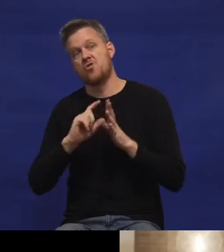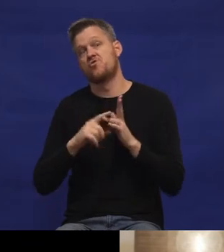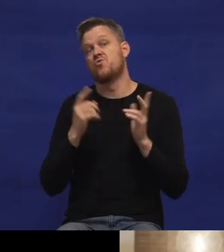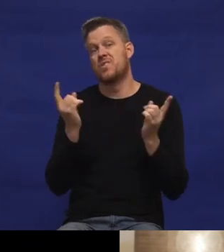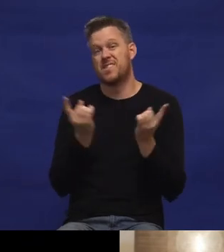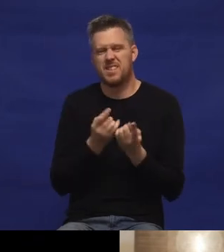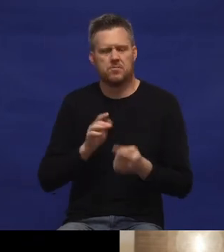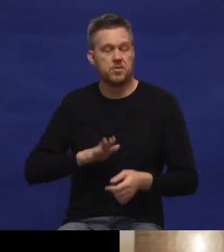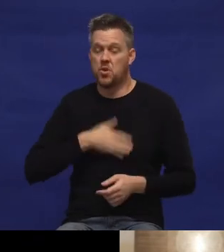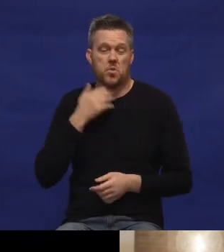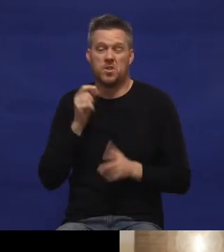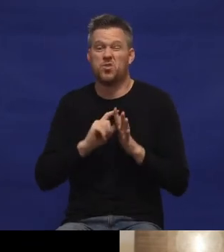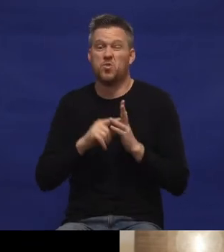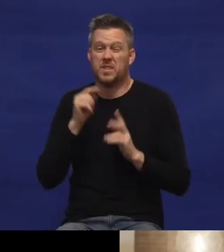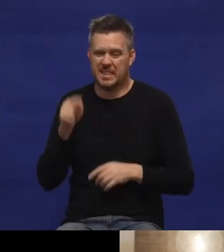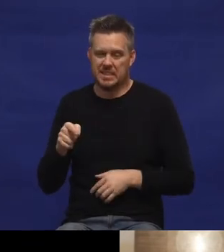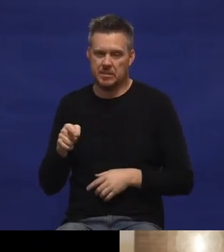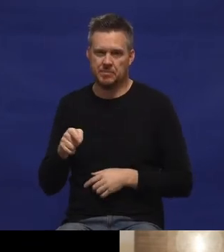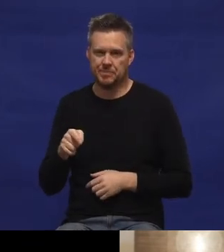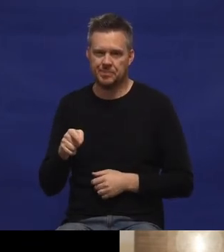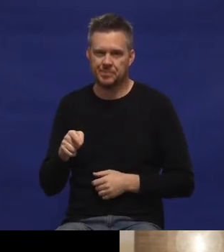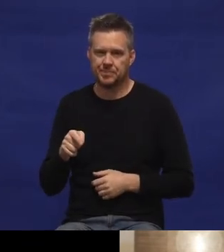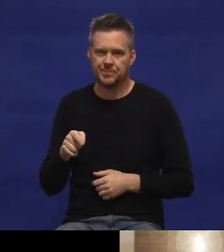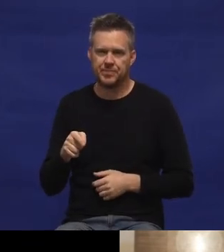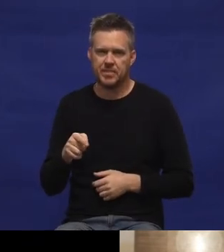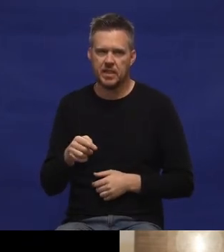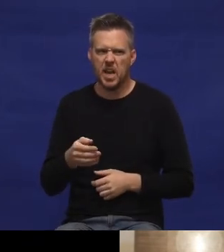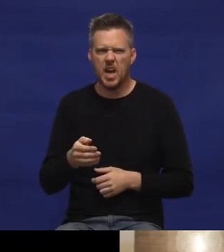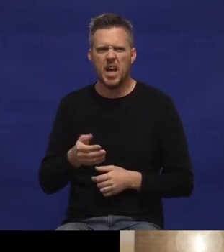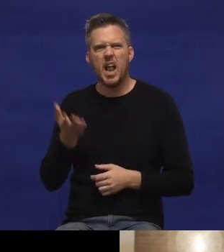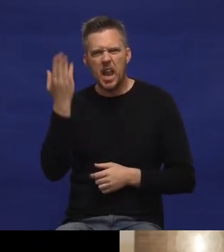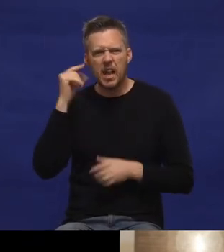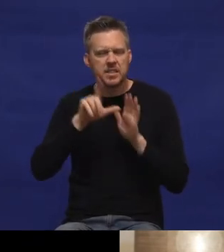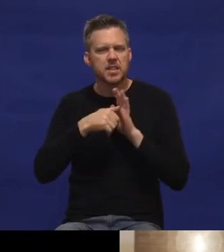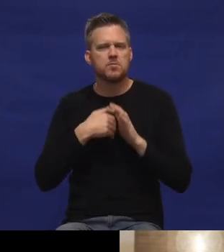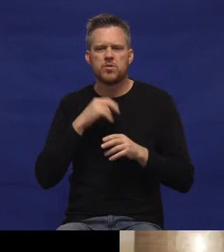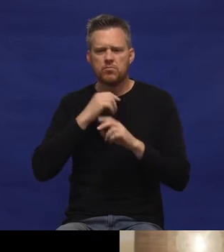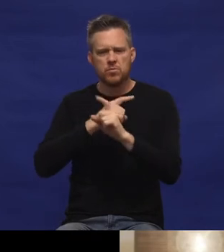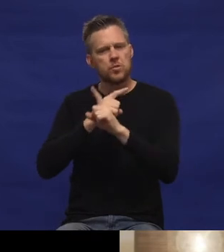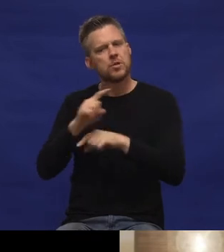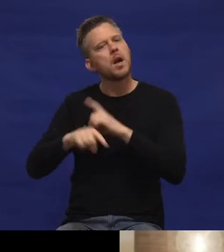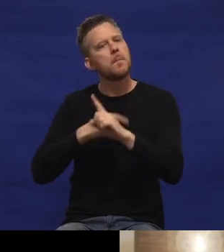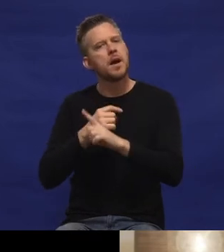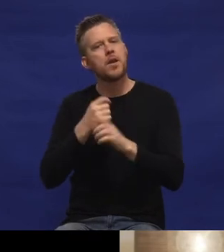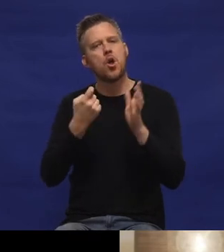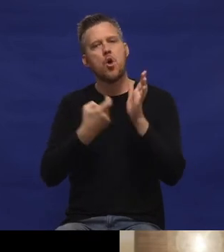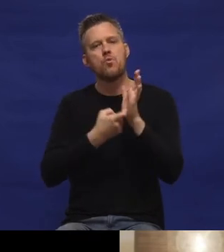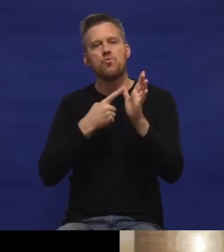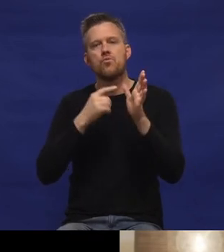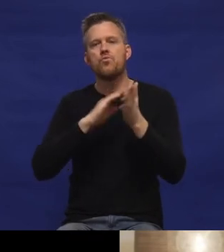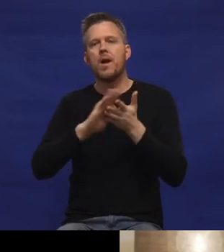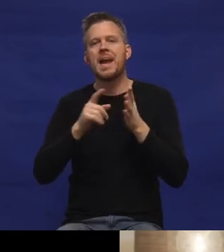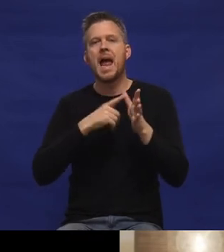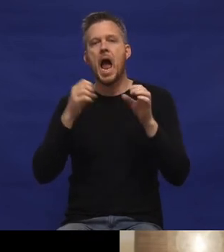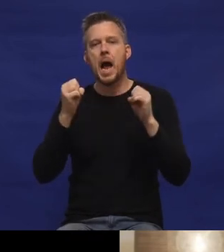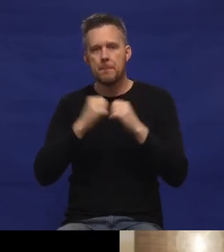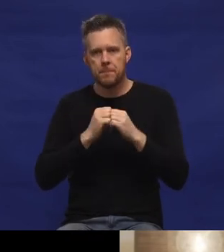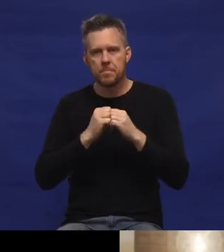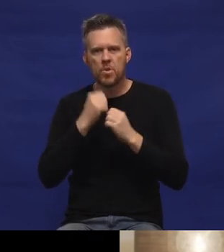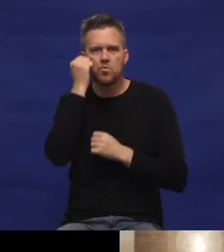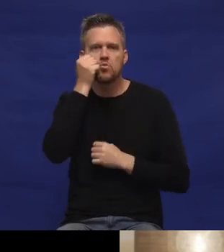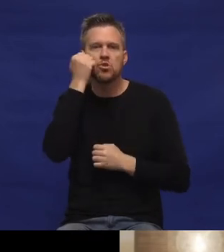do. When I was with you last, we spoke about this girl called Rahab. I don't know if any of you remember, but